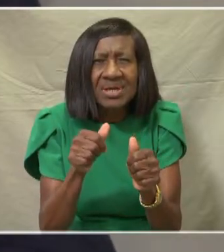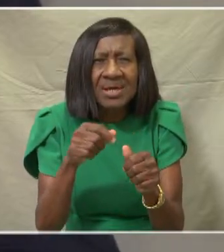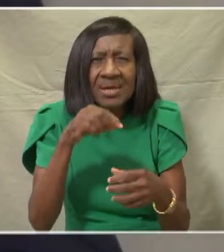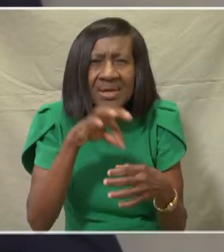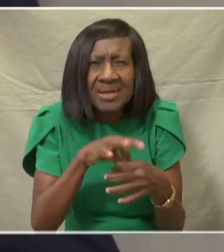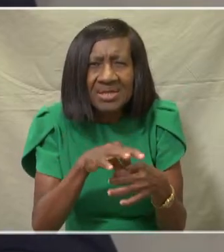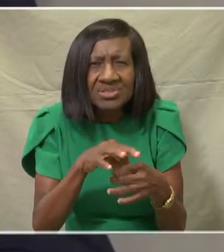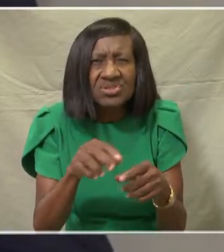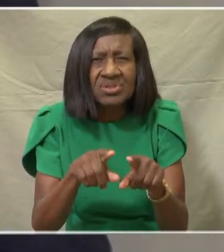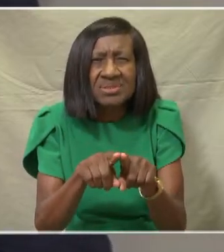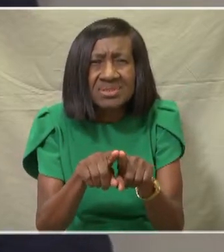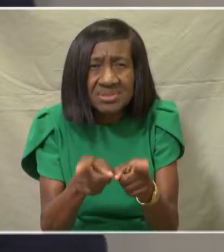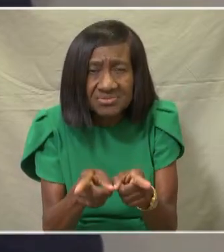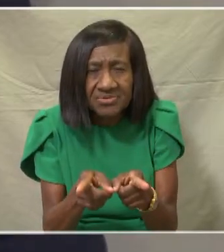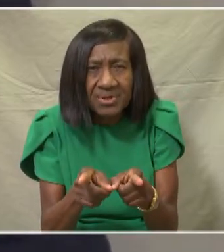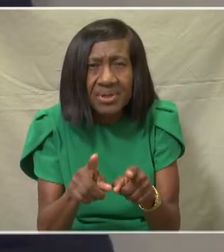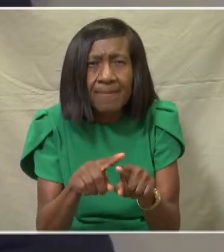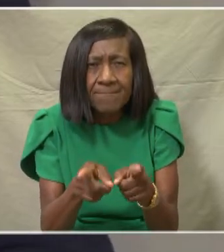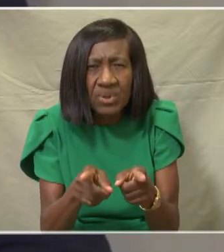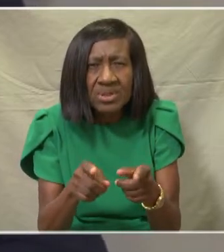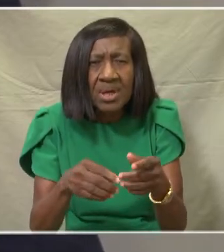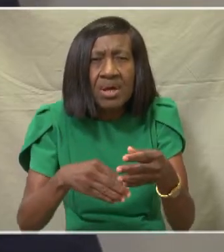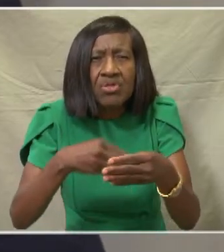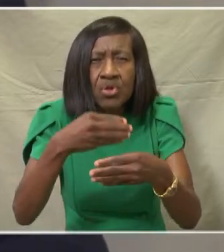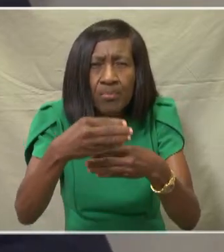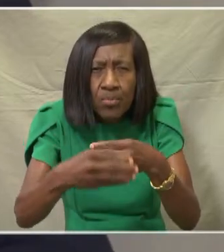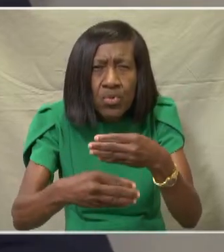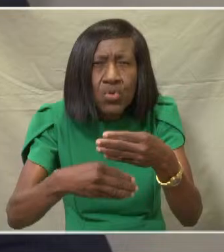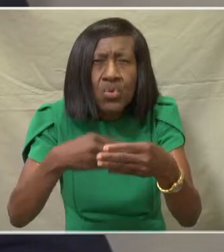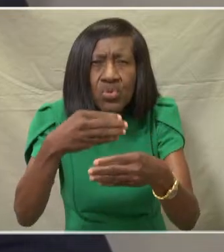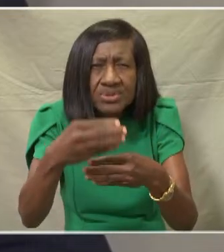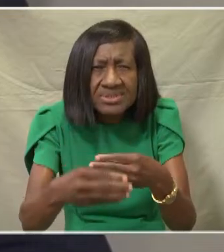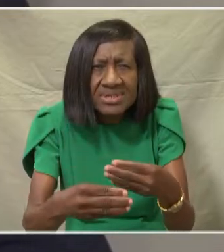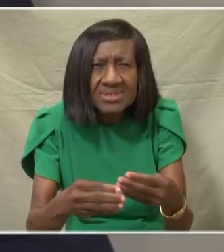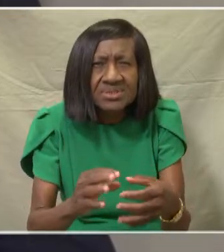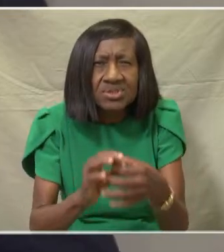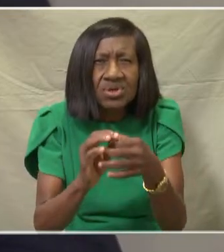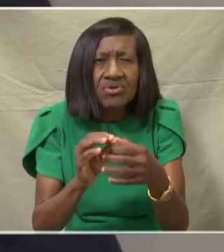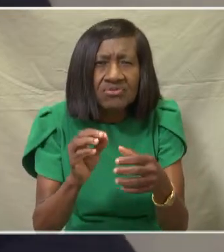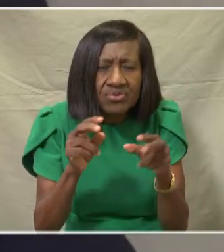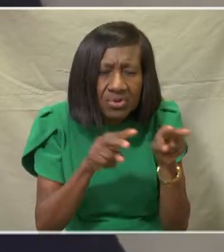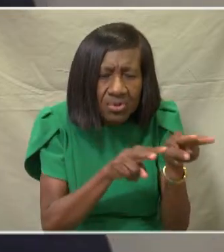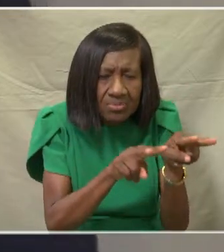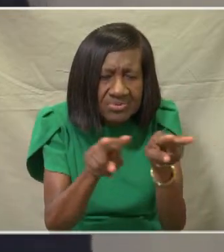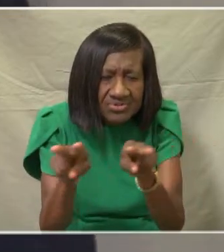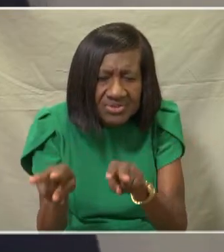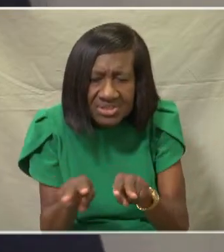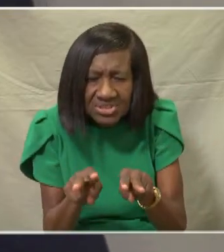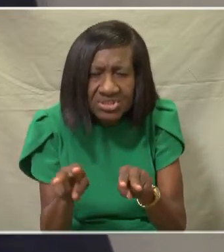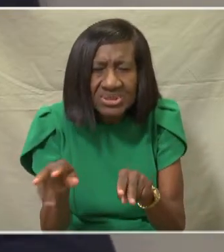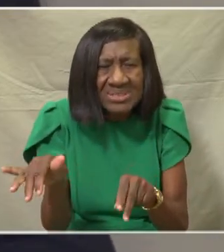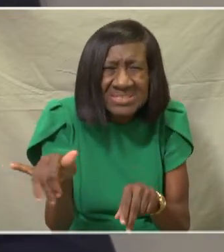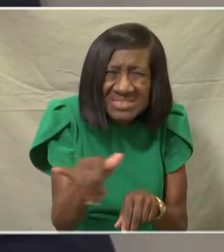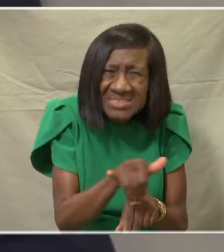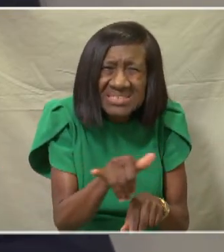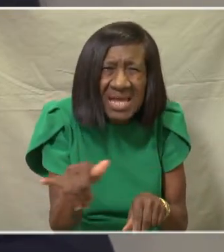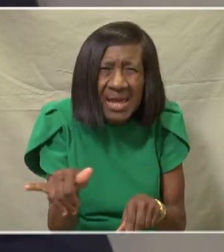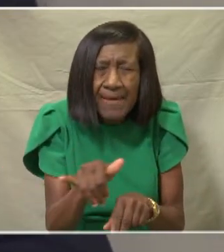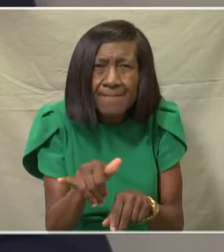unique. But the process of the observation would be similar, it would be consistent. And we would